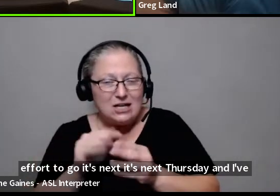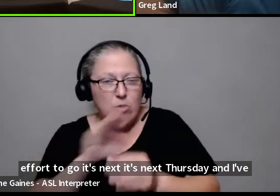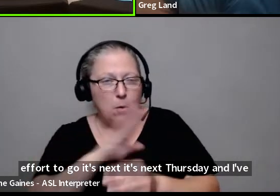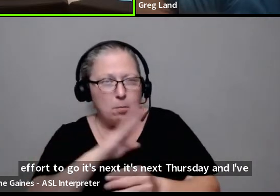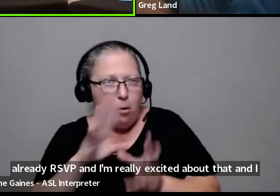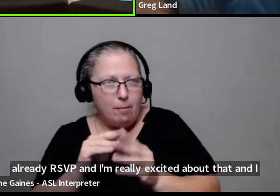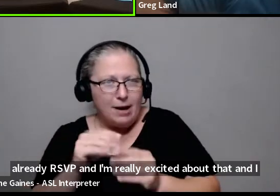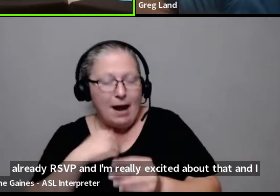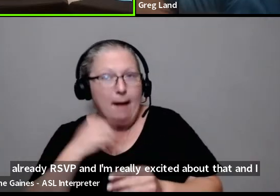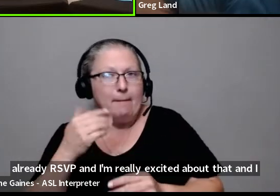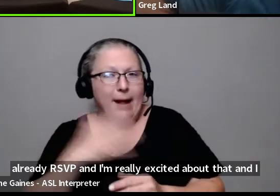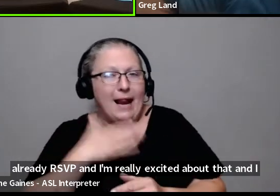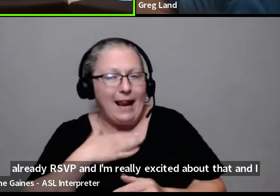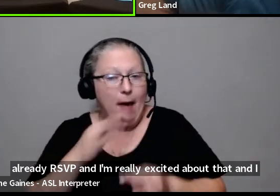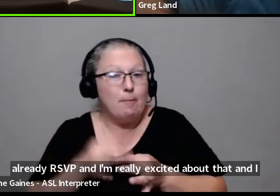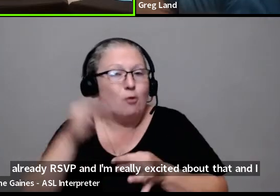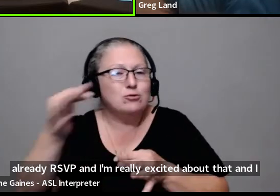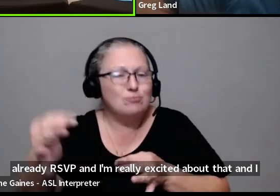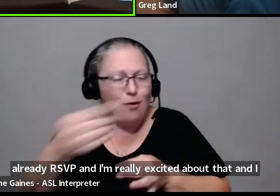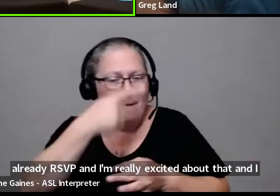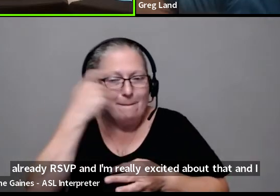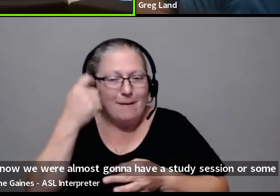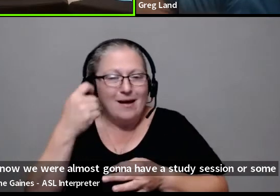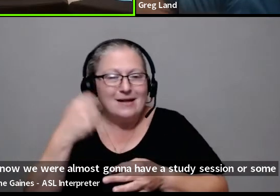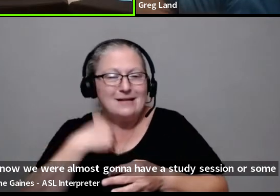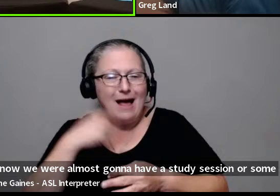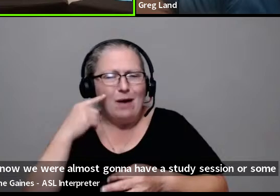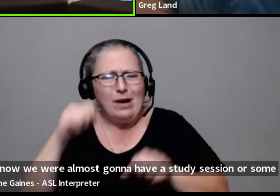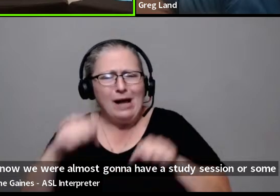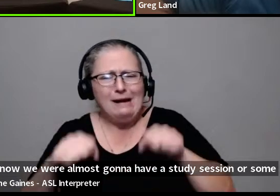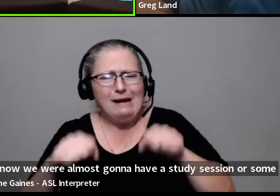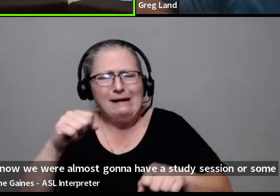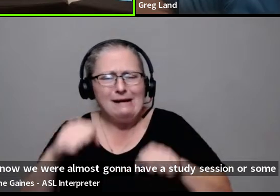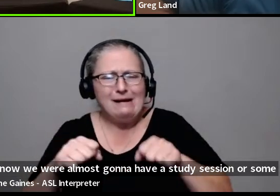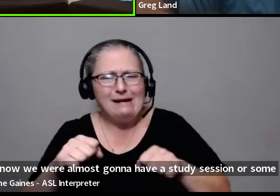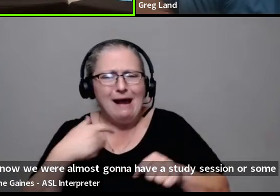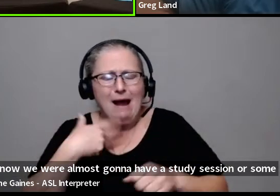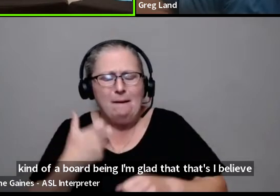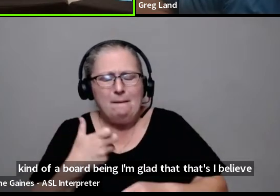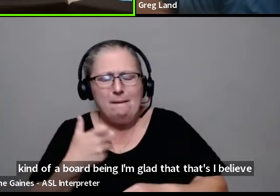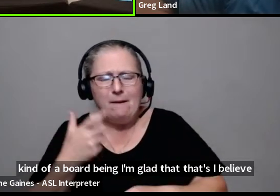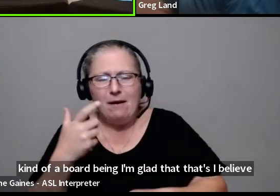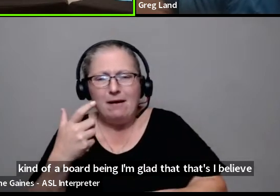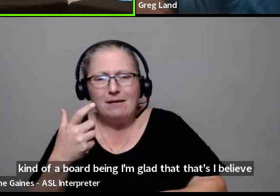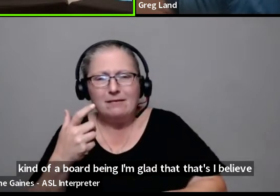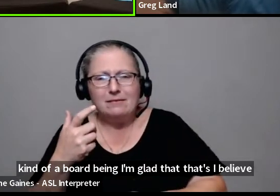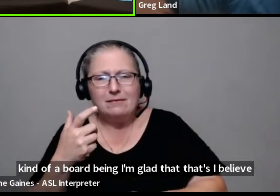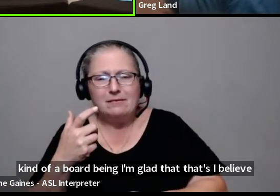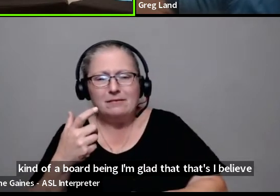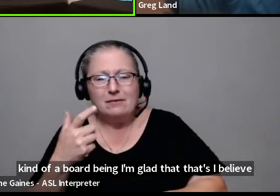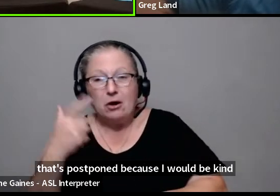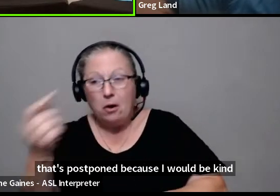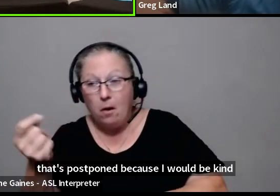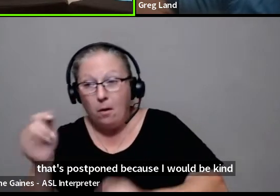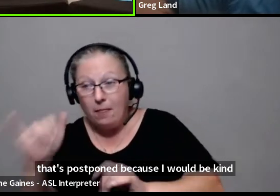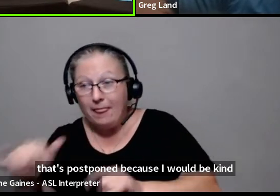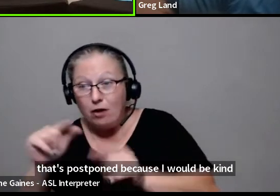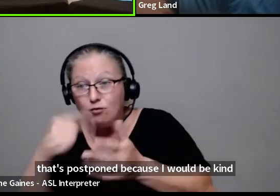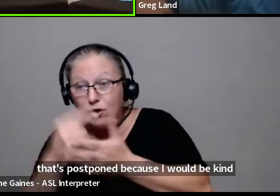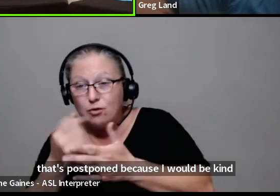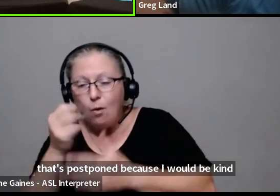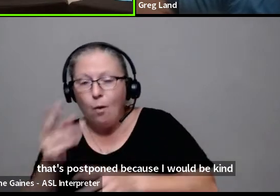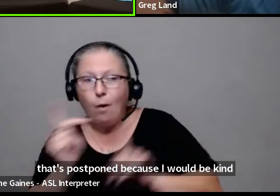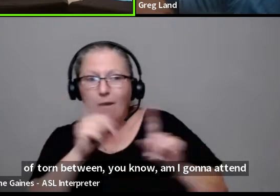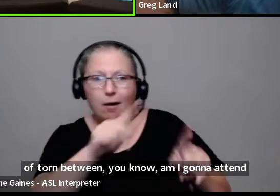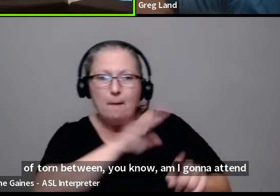that I believe that's postponed because I would be kind of torn between, am I going to attend that graduation or am I going to